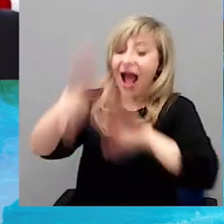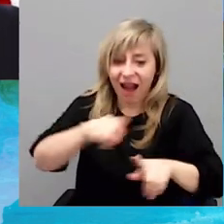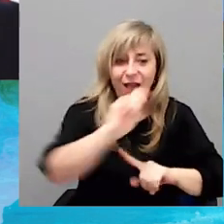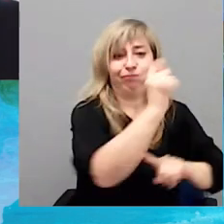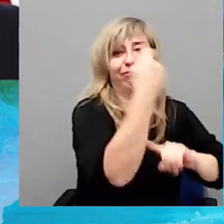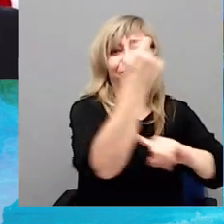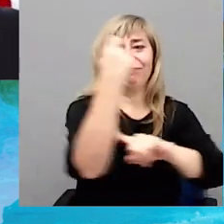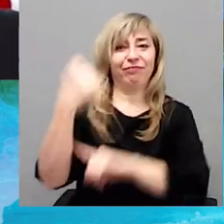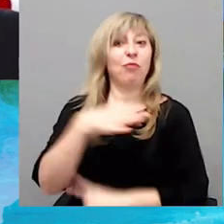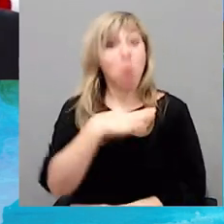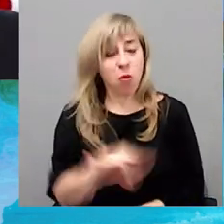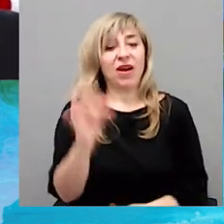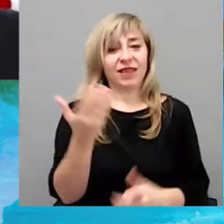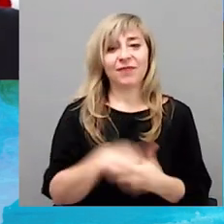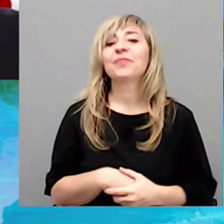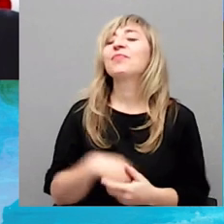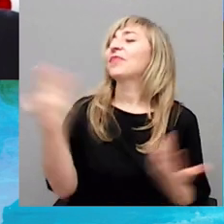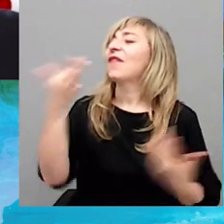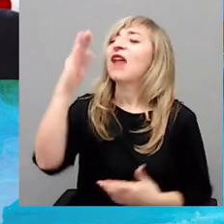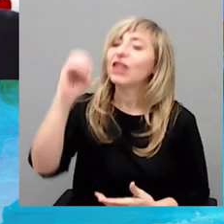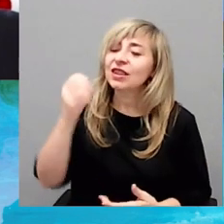to find the funding that you need.